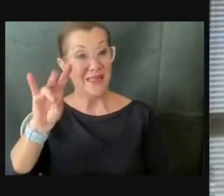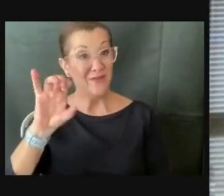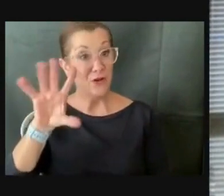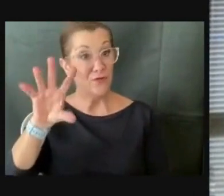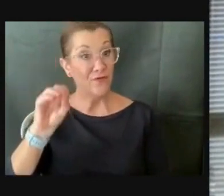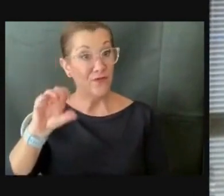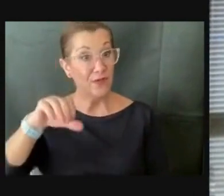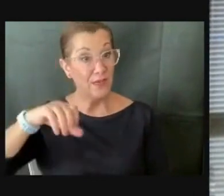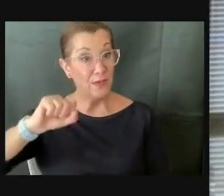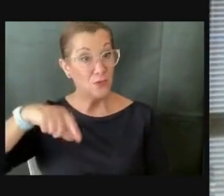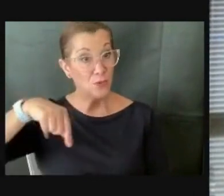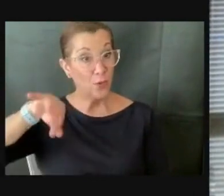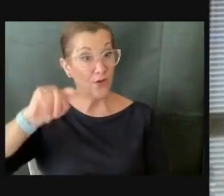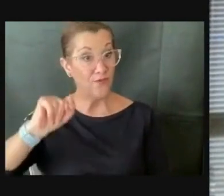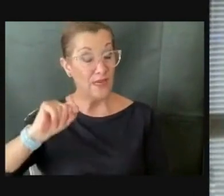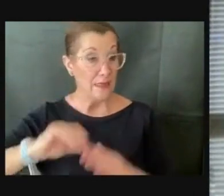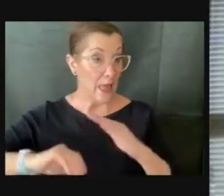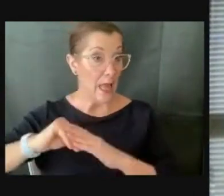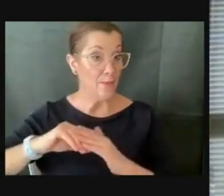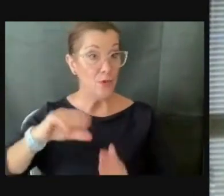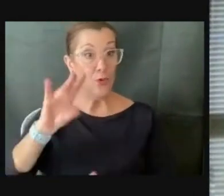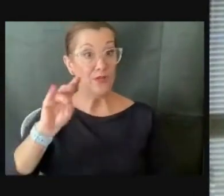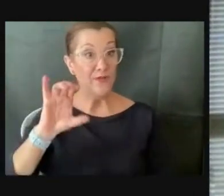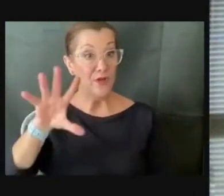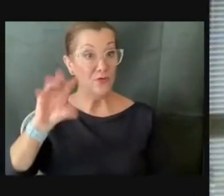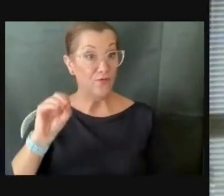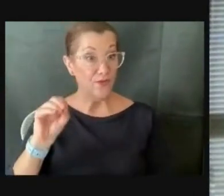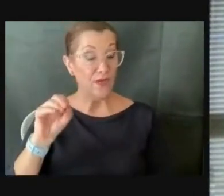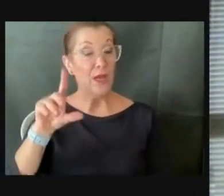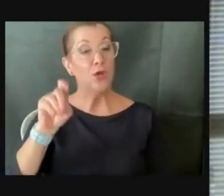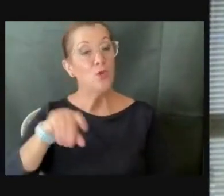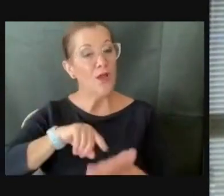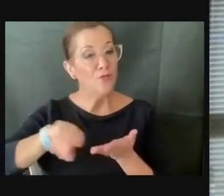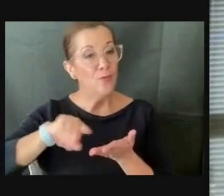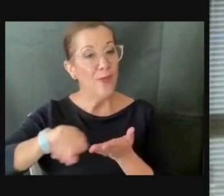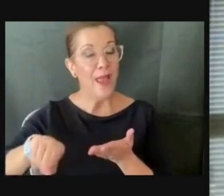And once you get to 750 square feet, you have to pay